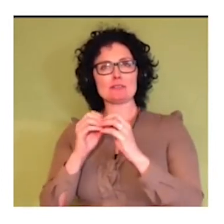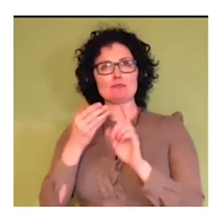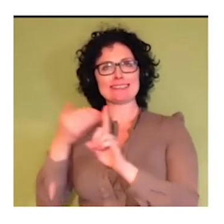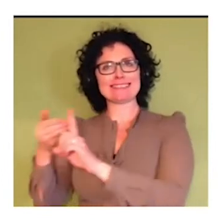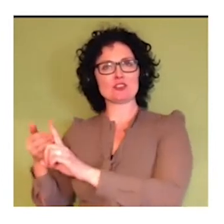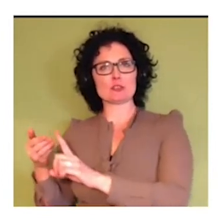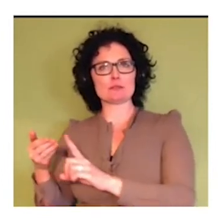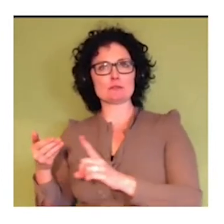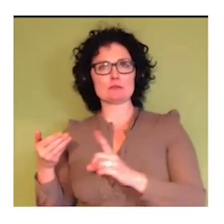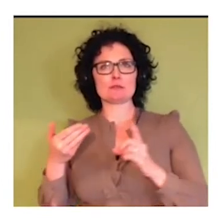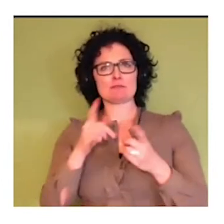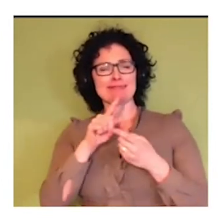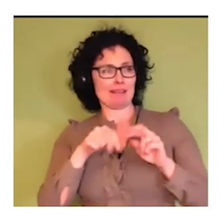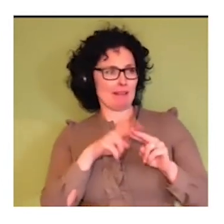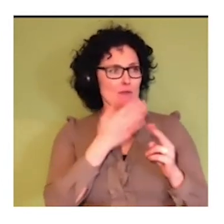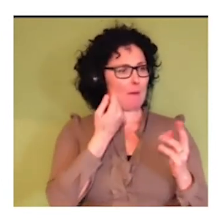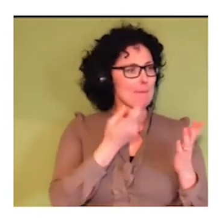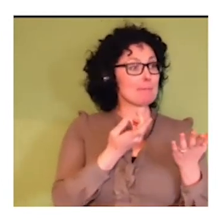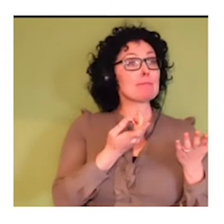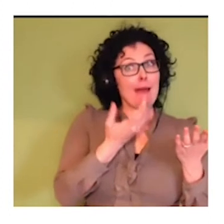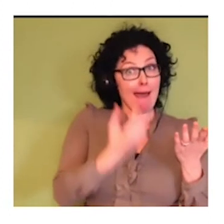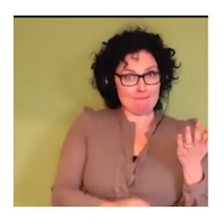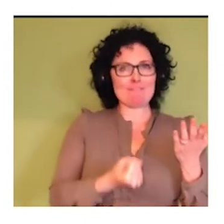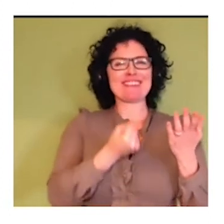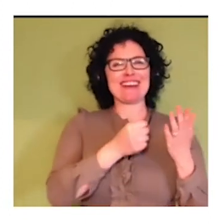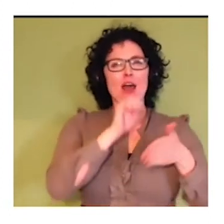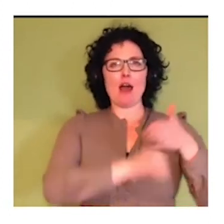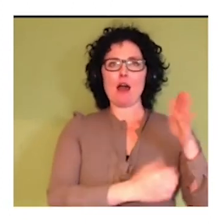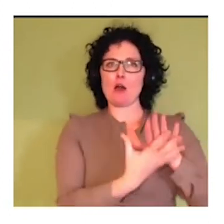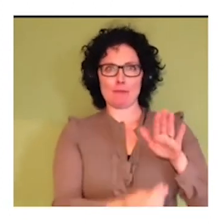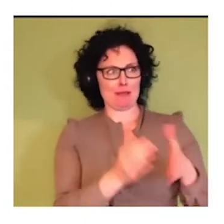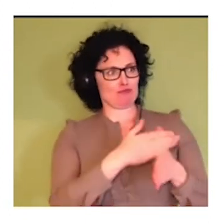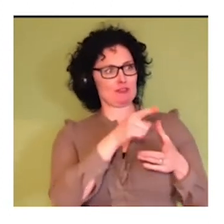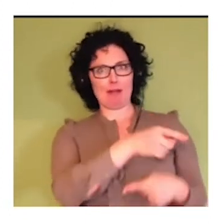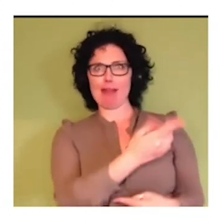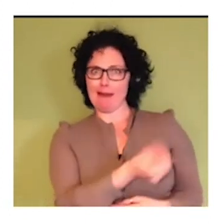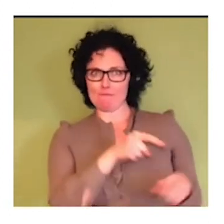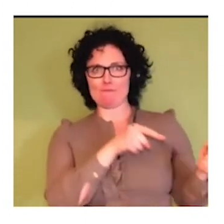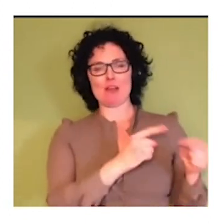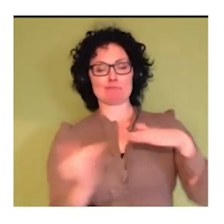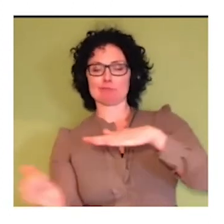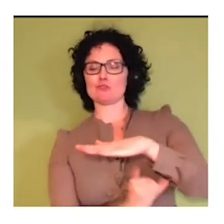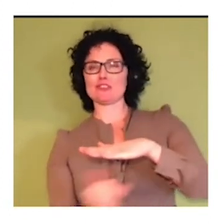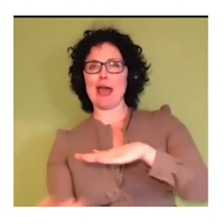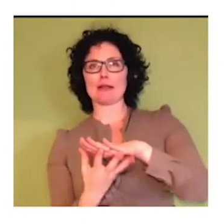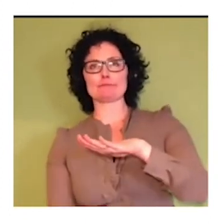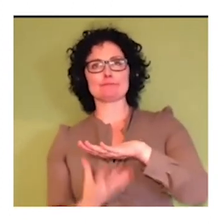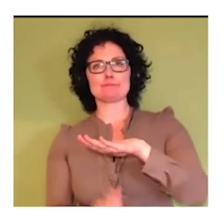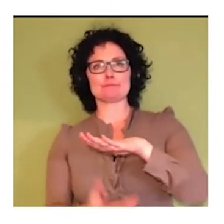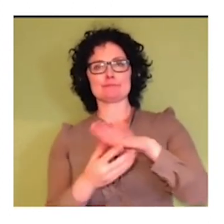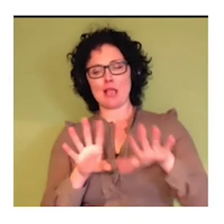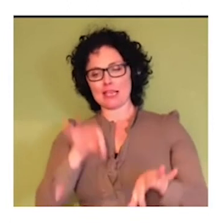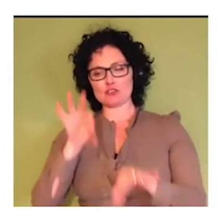a hard copy of the original is available. Scanning the text in, extracting it by